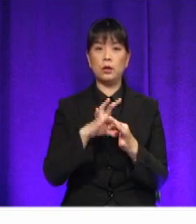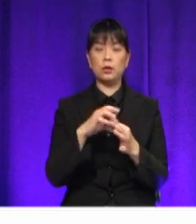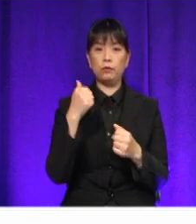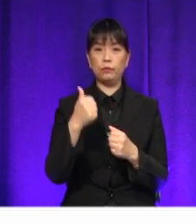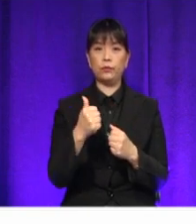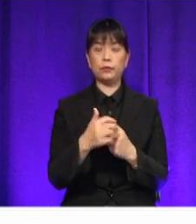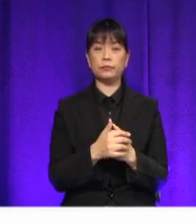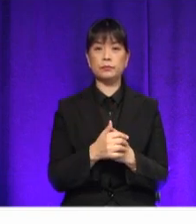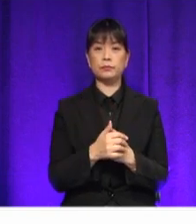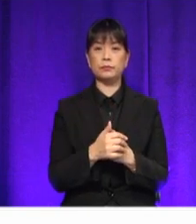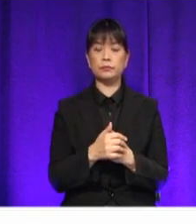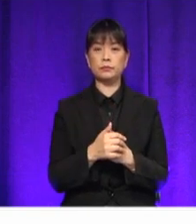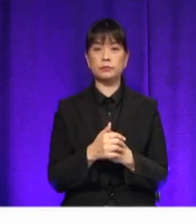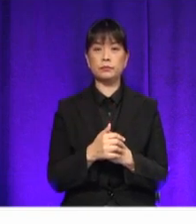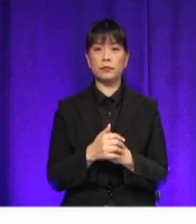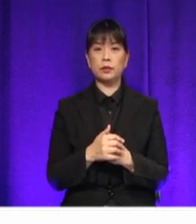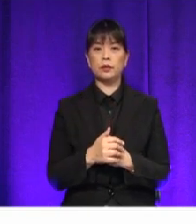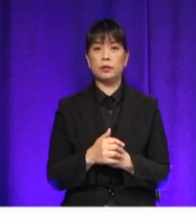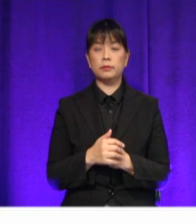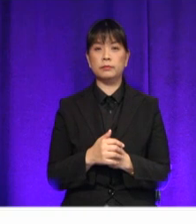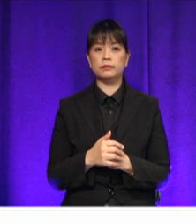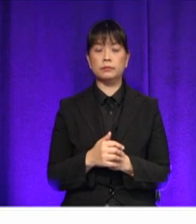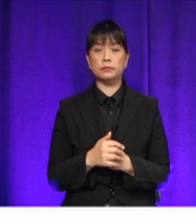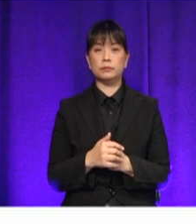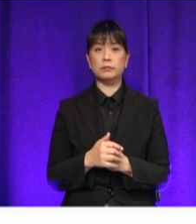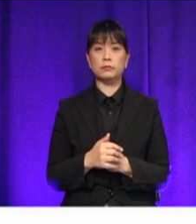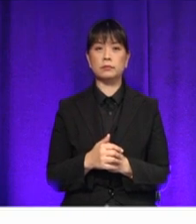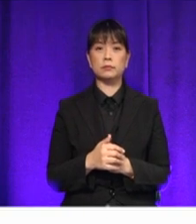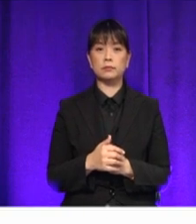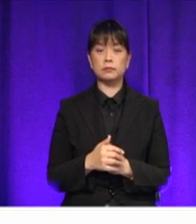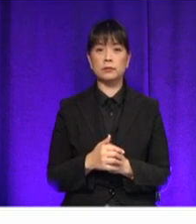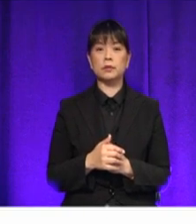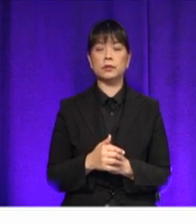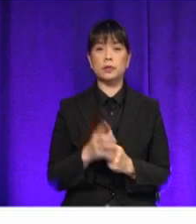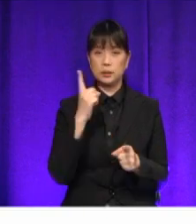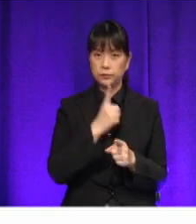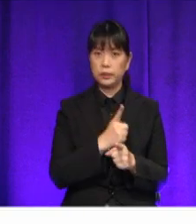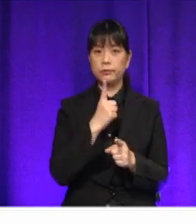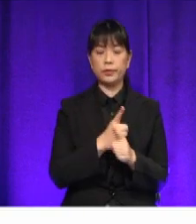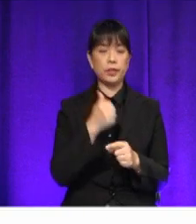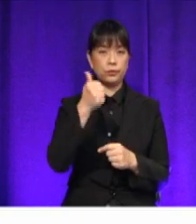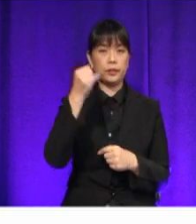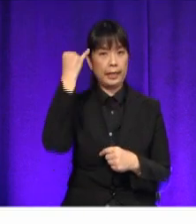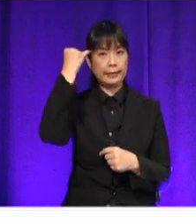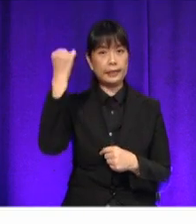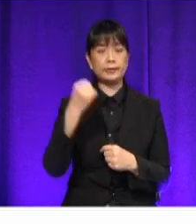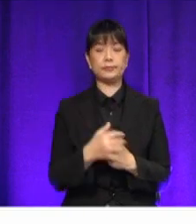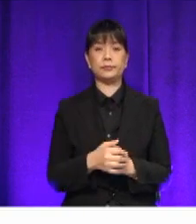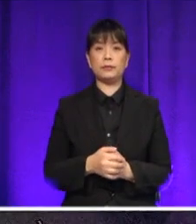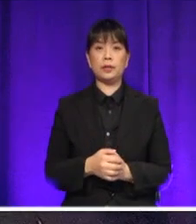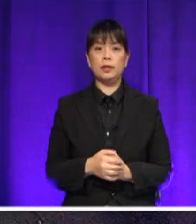be able to fed those types of food. That's a really, really, really good idea. I love it. Well done, Asha. I would love to see that in my